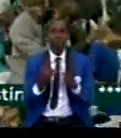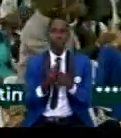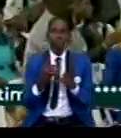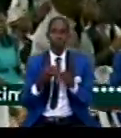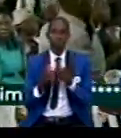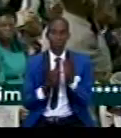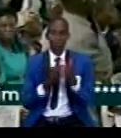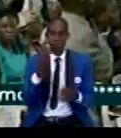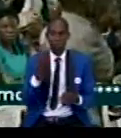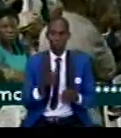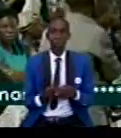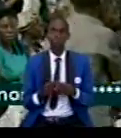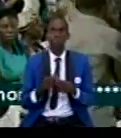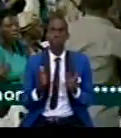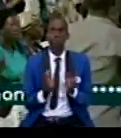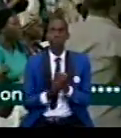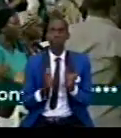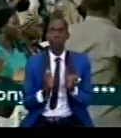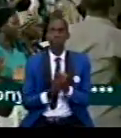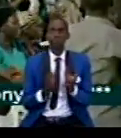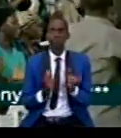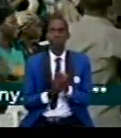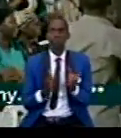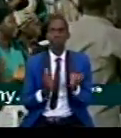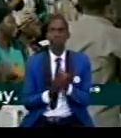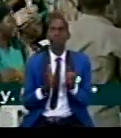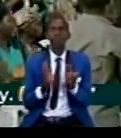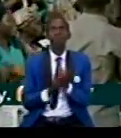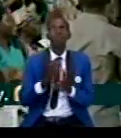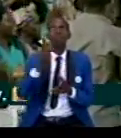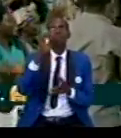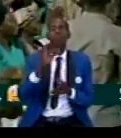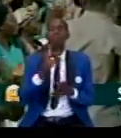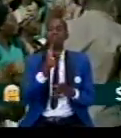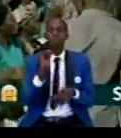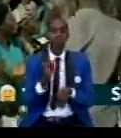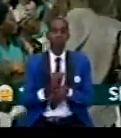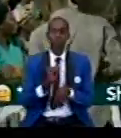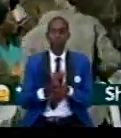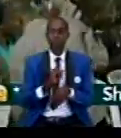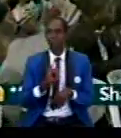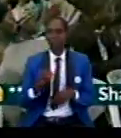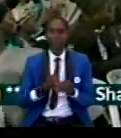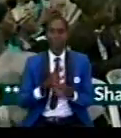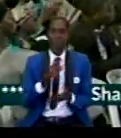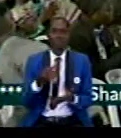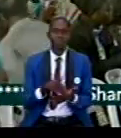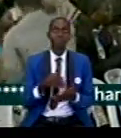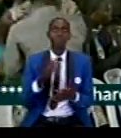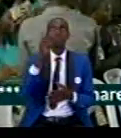is working in the camp. God is working in the camp. Jam your hands together.